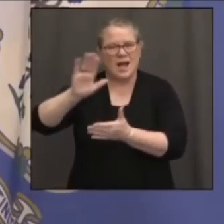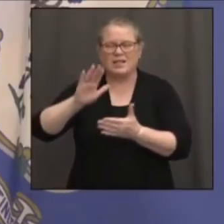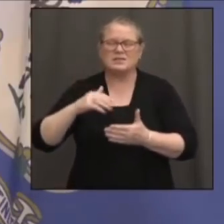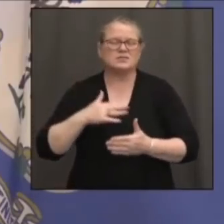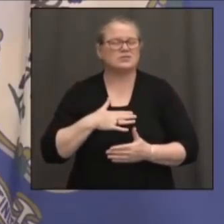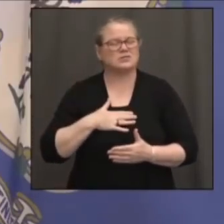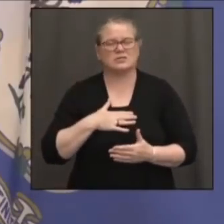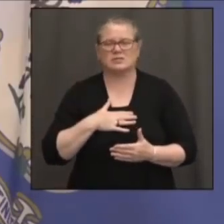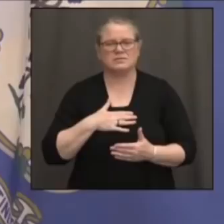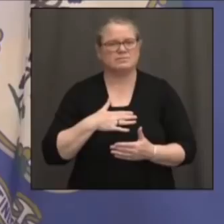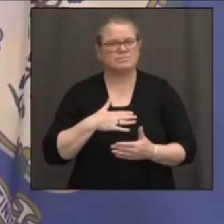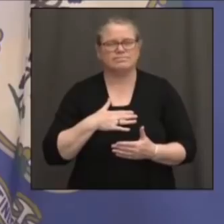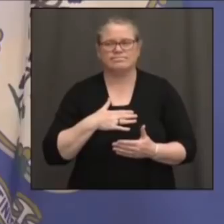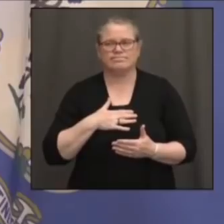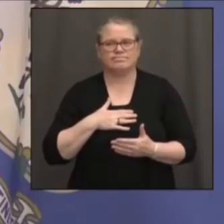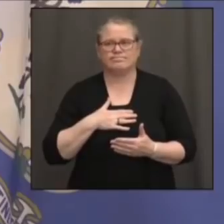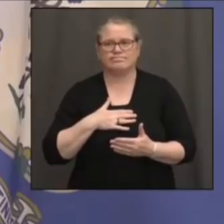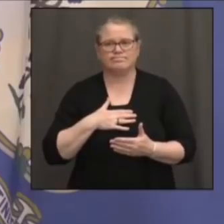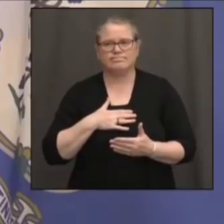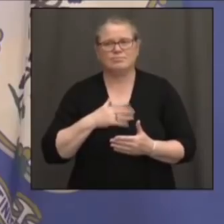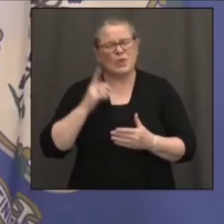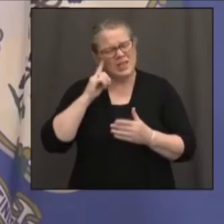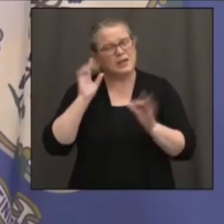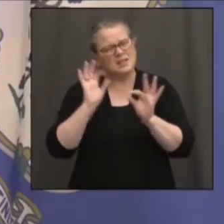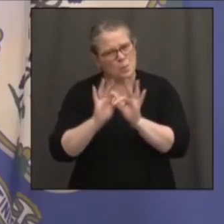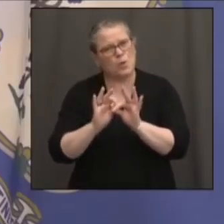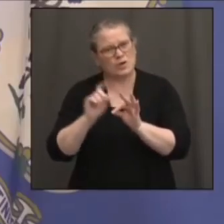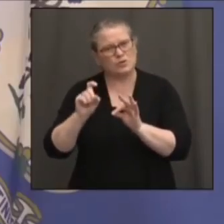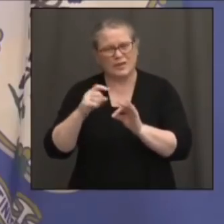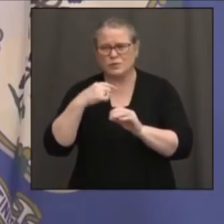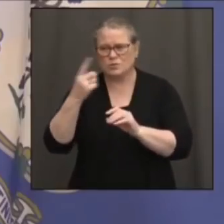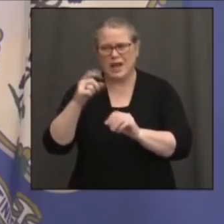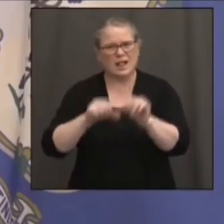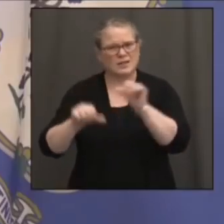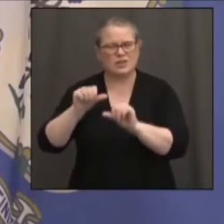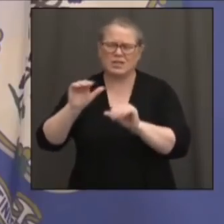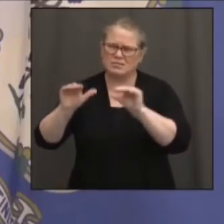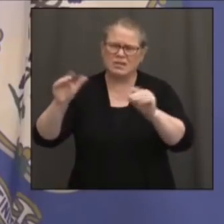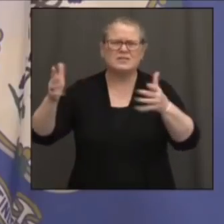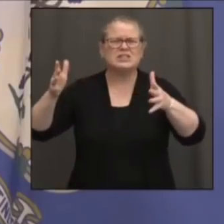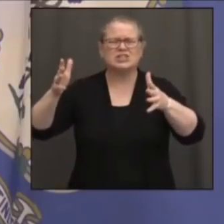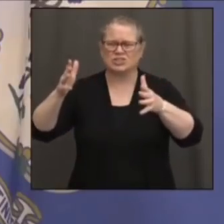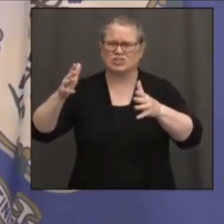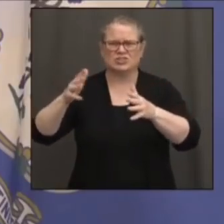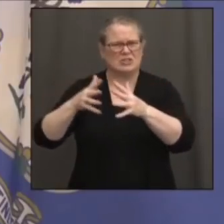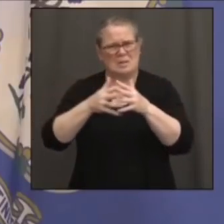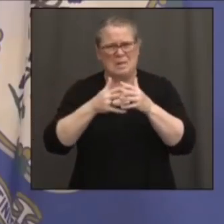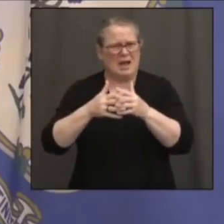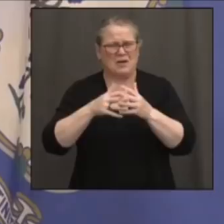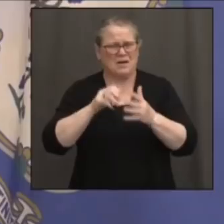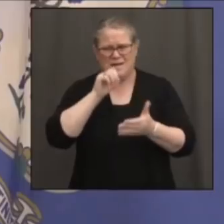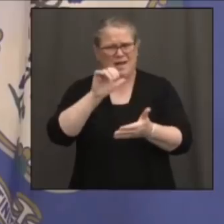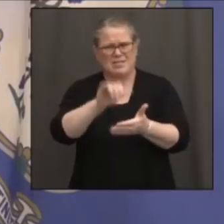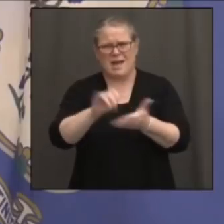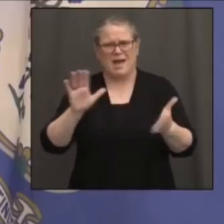I think it's really a matter of friends speaking to friends and saying, this is outrageous, this is not America, this is not who we are.